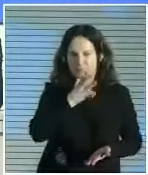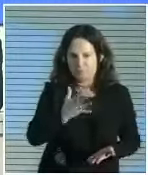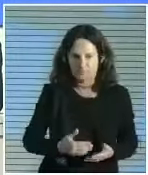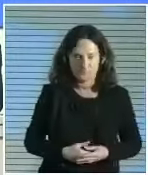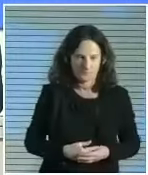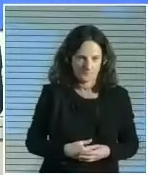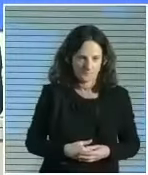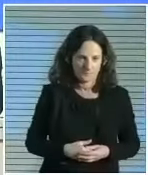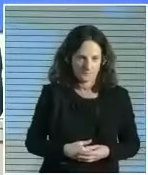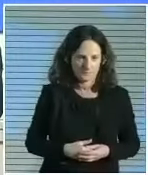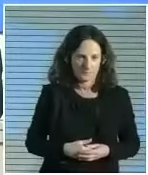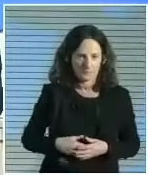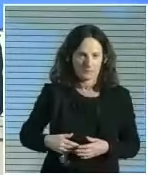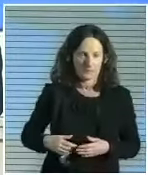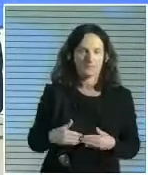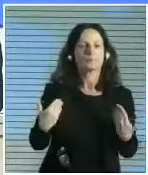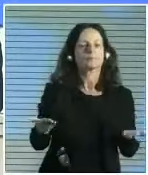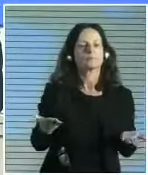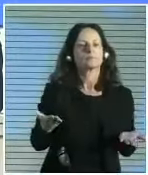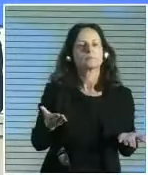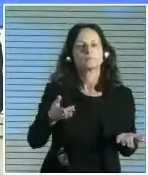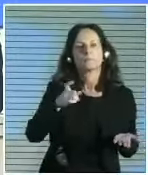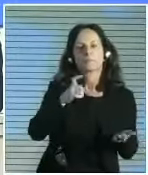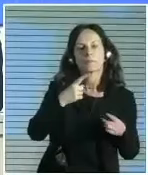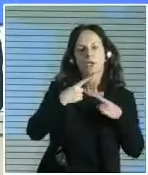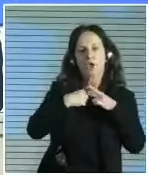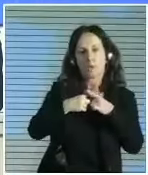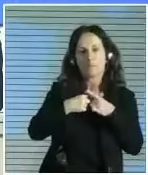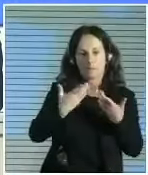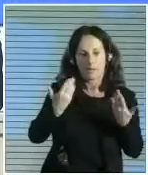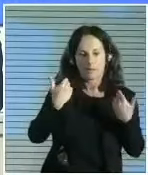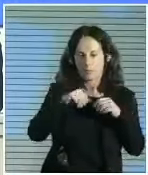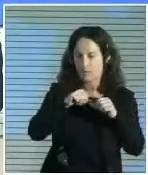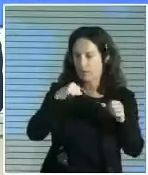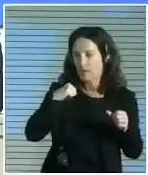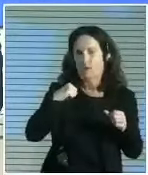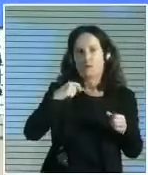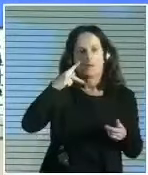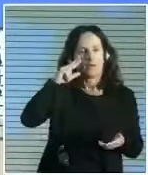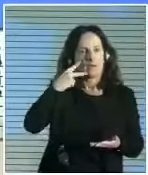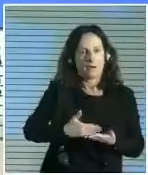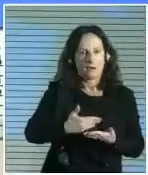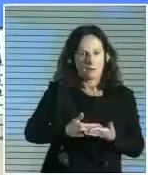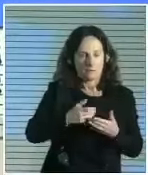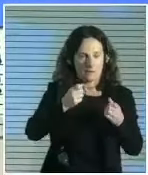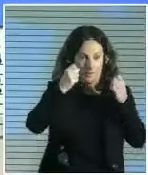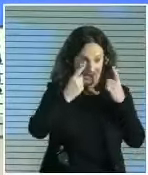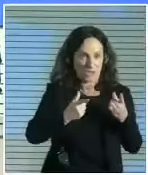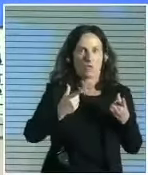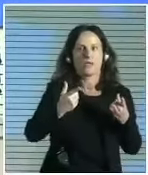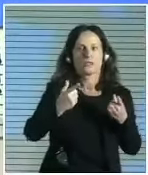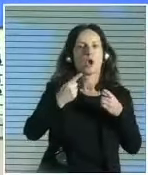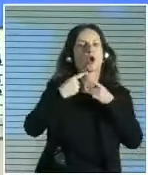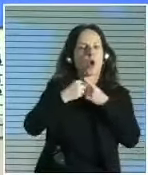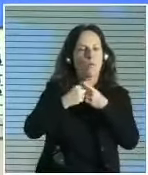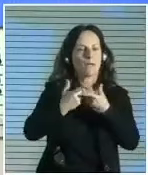actually translate to many of the other challenges that we're hearing in the tourism sector. The case to move to circular approaches is